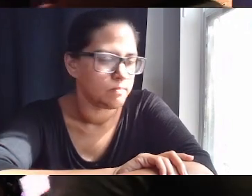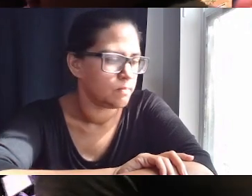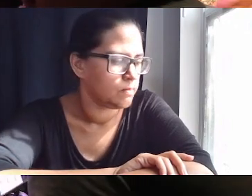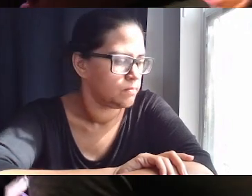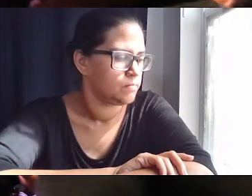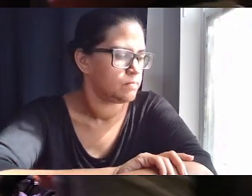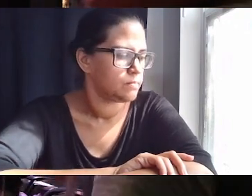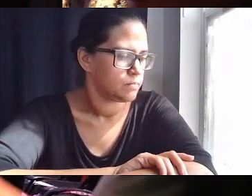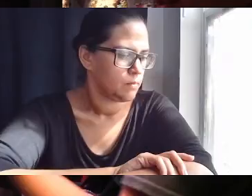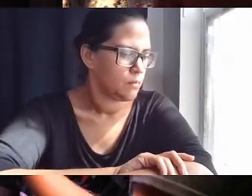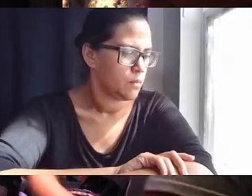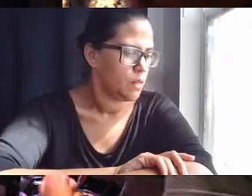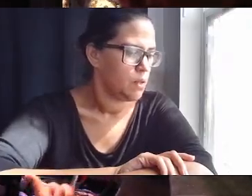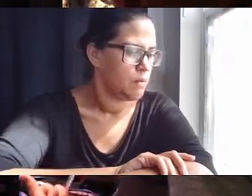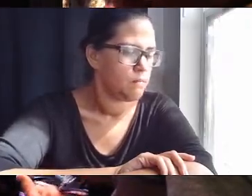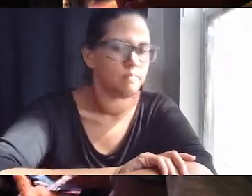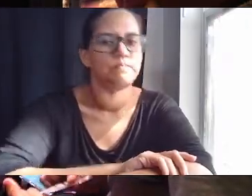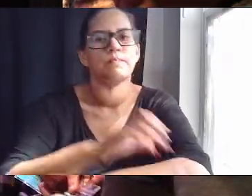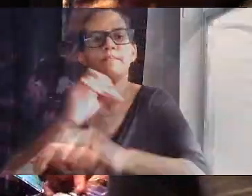Okay, so